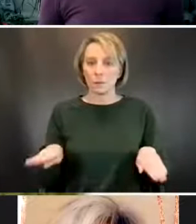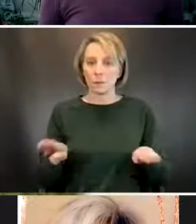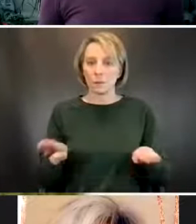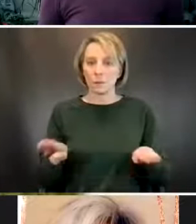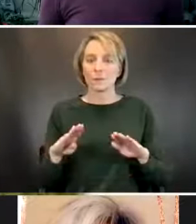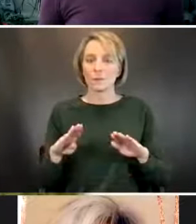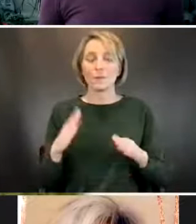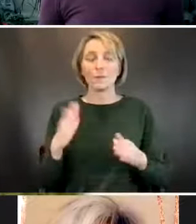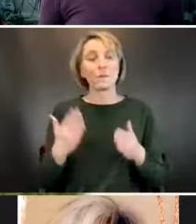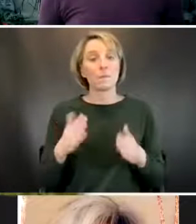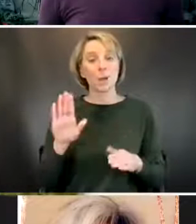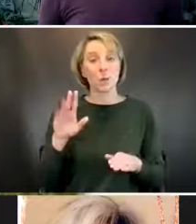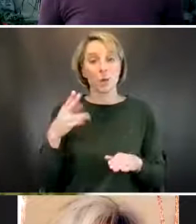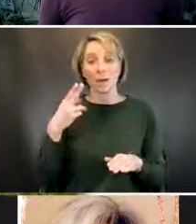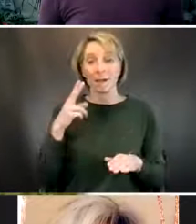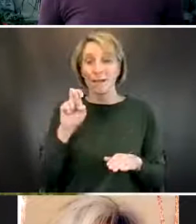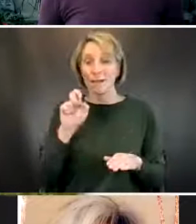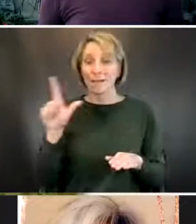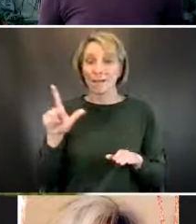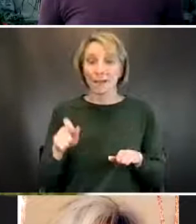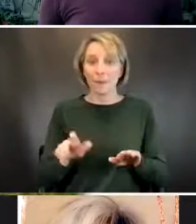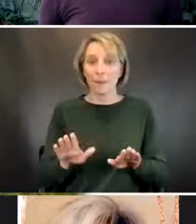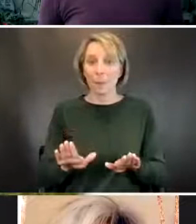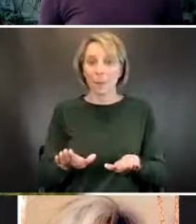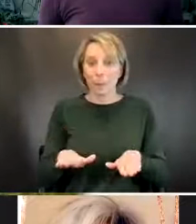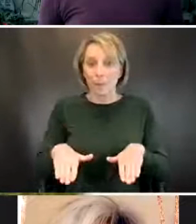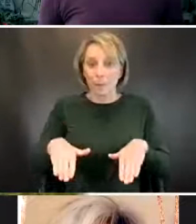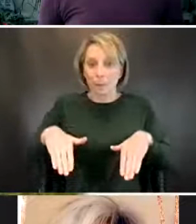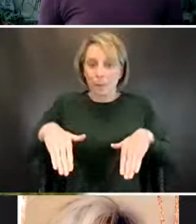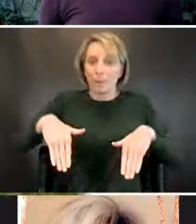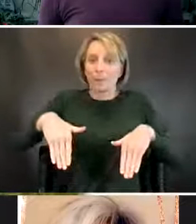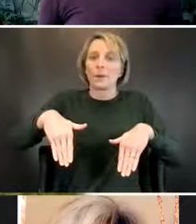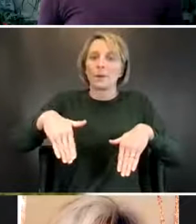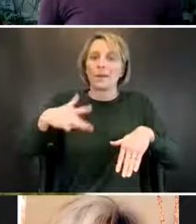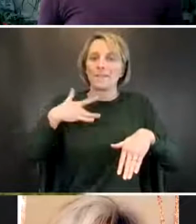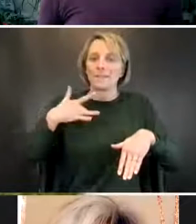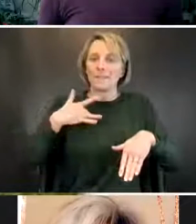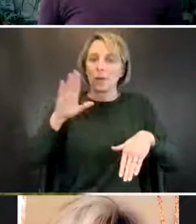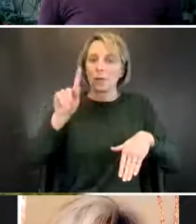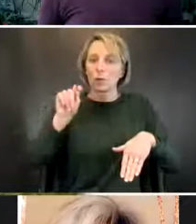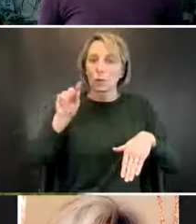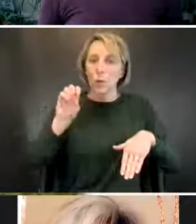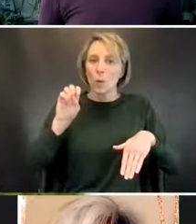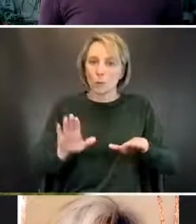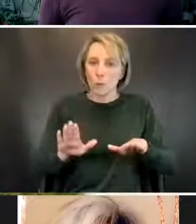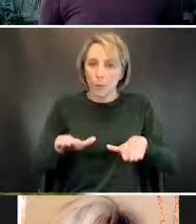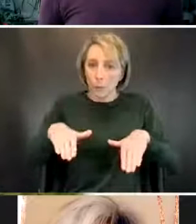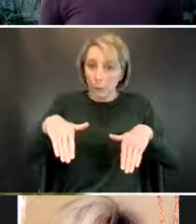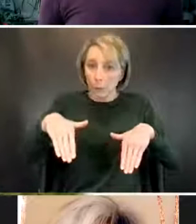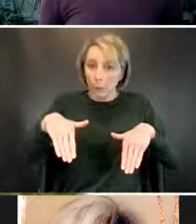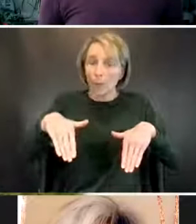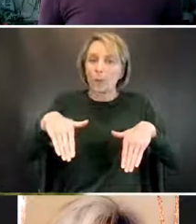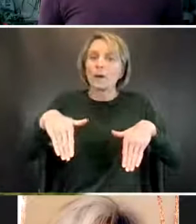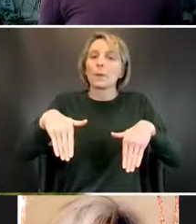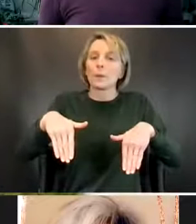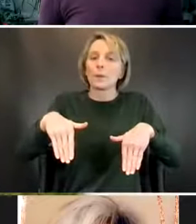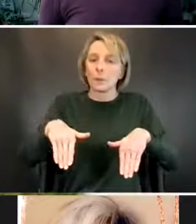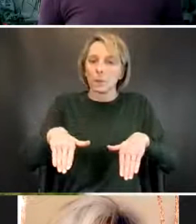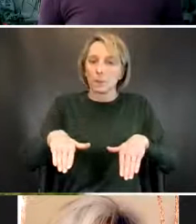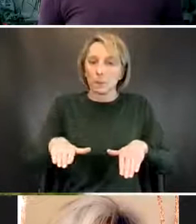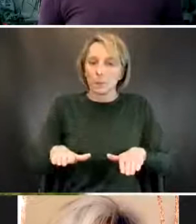Maybe lifting your heels and feeling the weight going into your toes. And then rolling your feet down, lifting